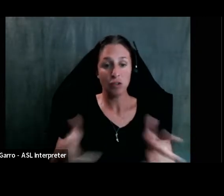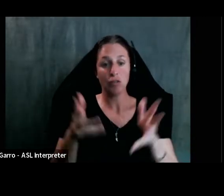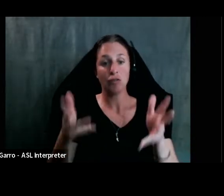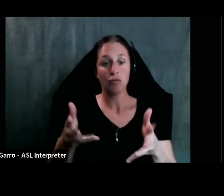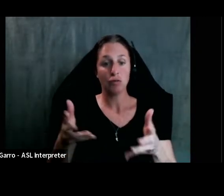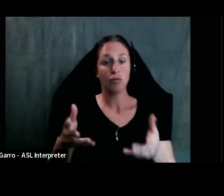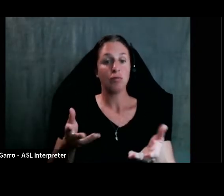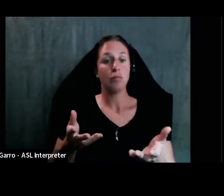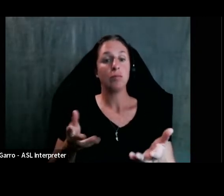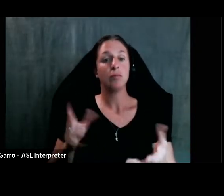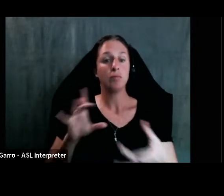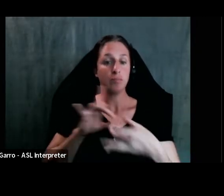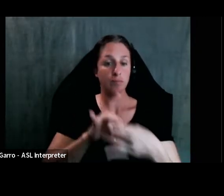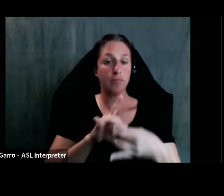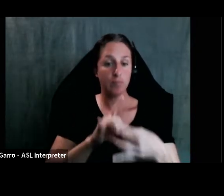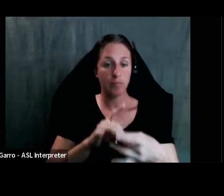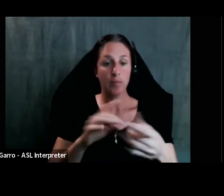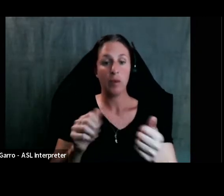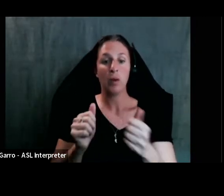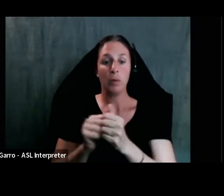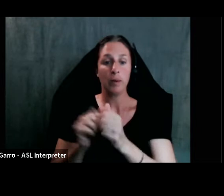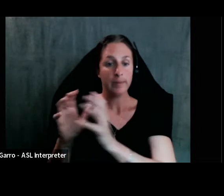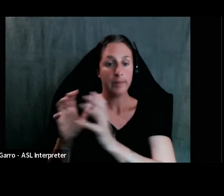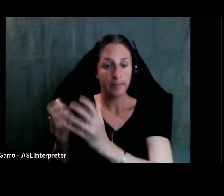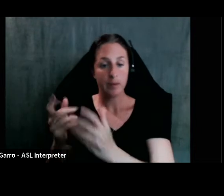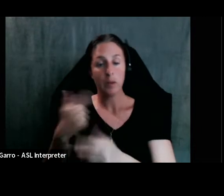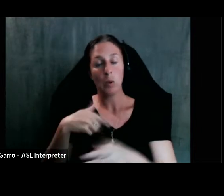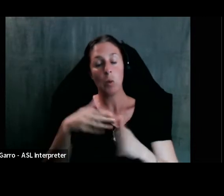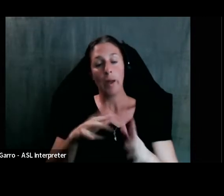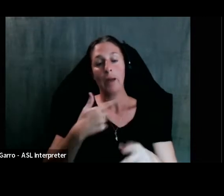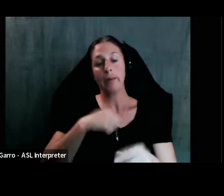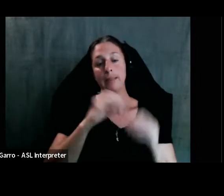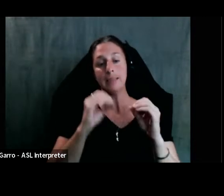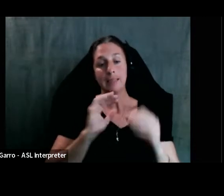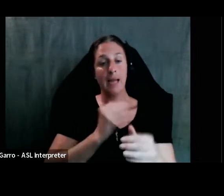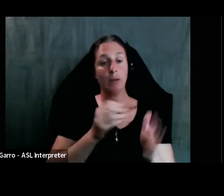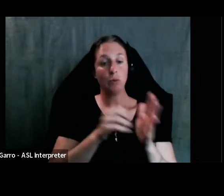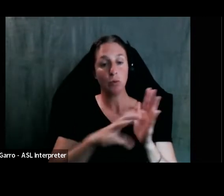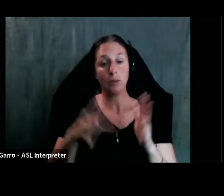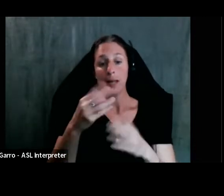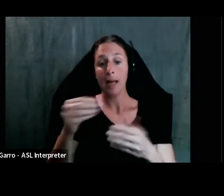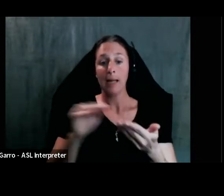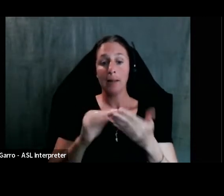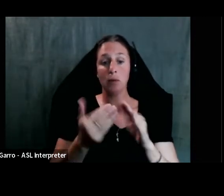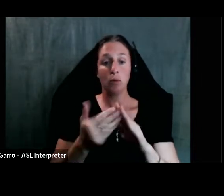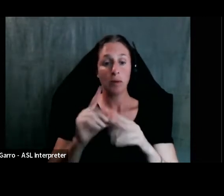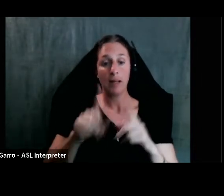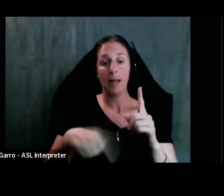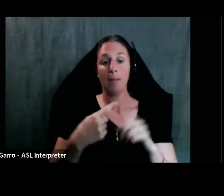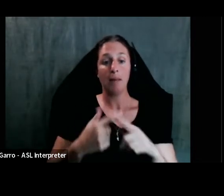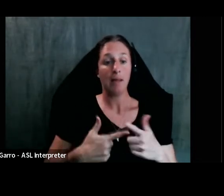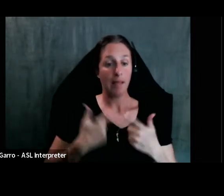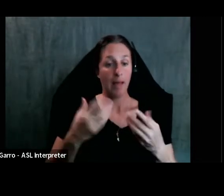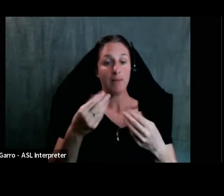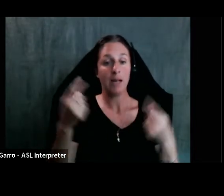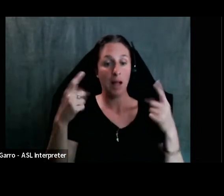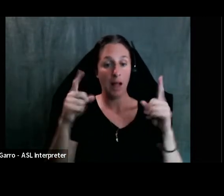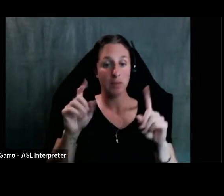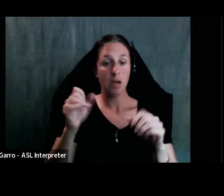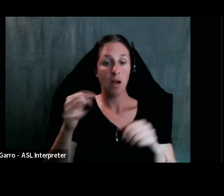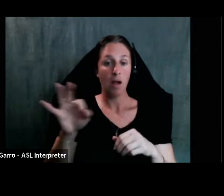with the Ramaytush Ohlone to develop ways that we can teach our students and our community about the lives and accomplishments of